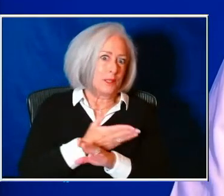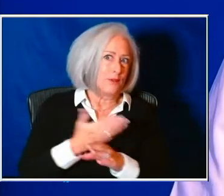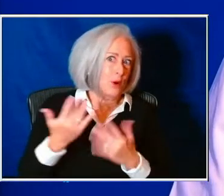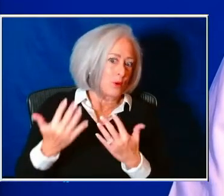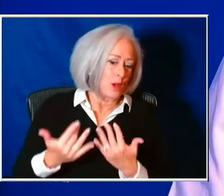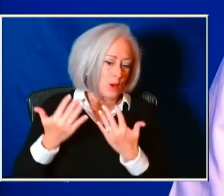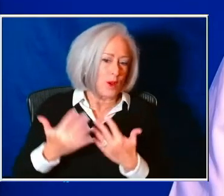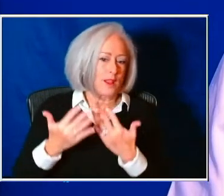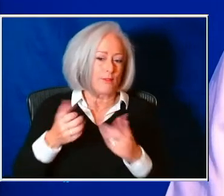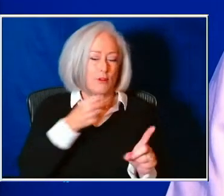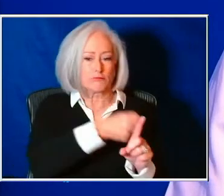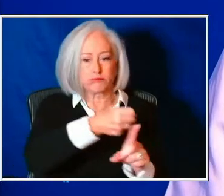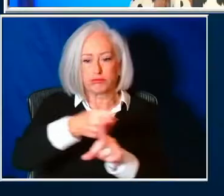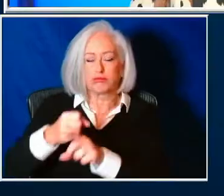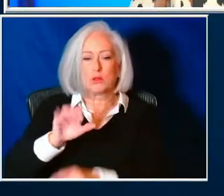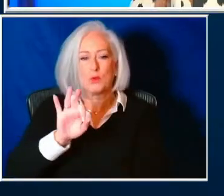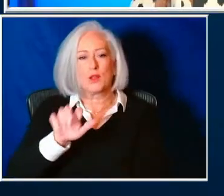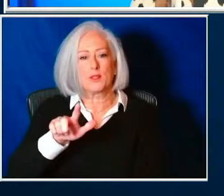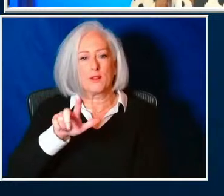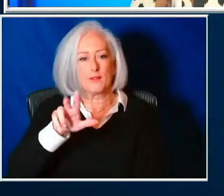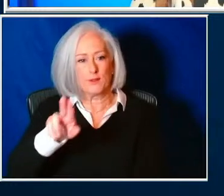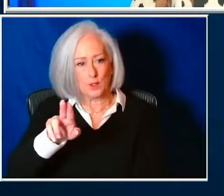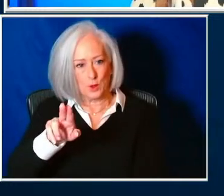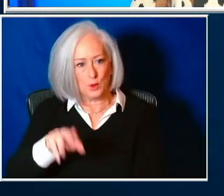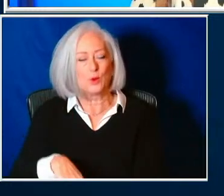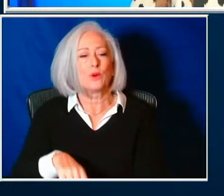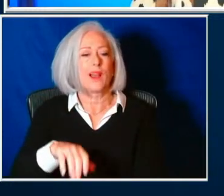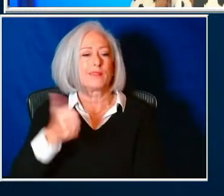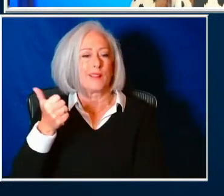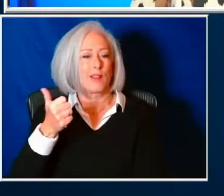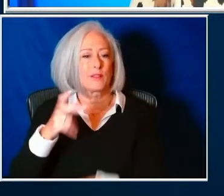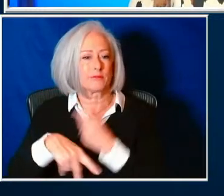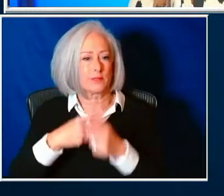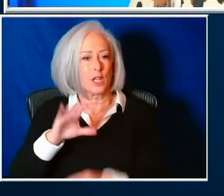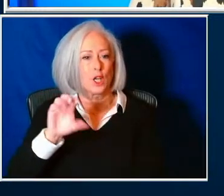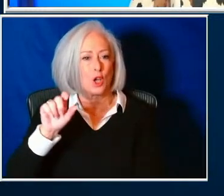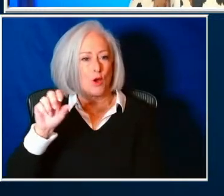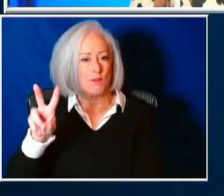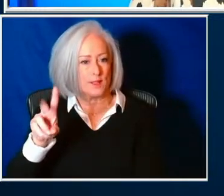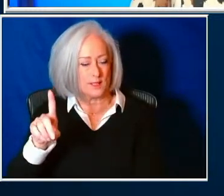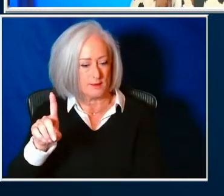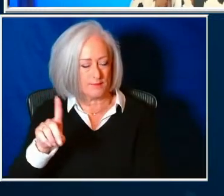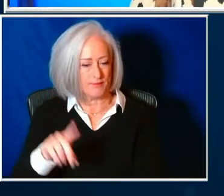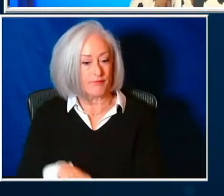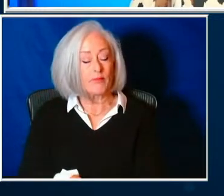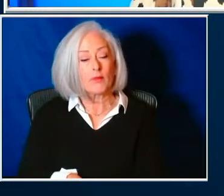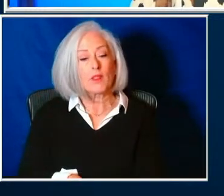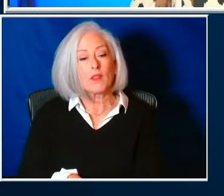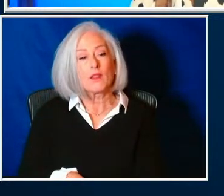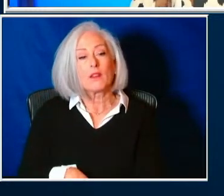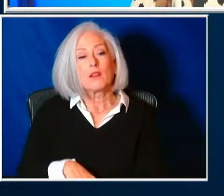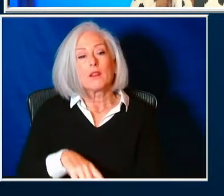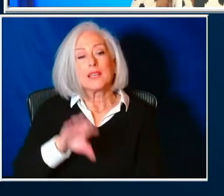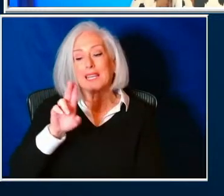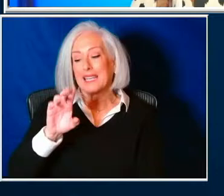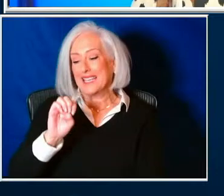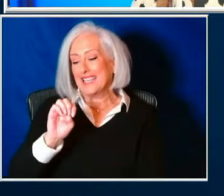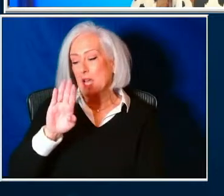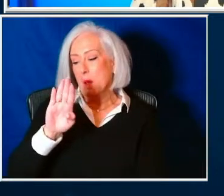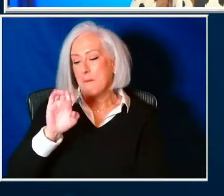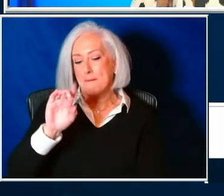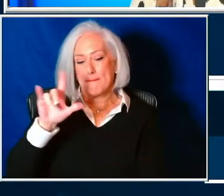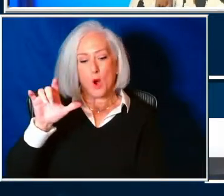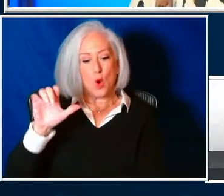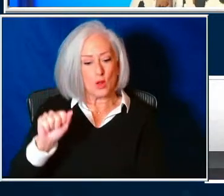and COVID. Ebola question for you this morning. Pharmaceutical giant Merck has up to 100,000 doses of an experimental vaccine